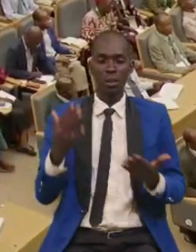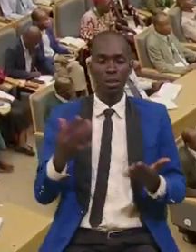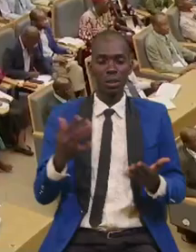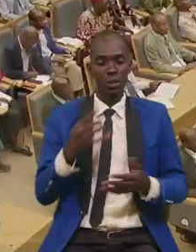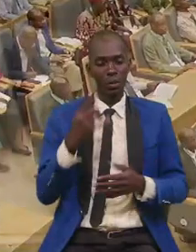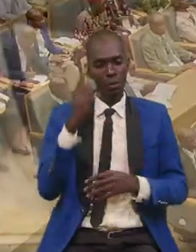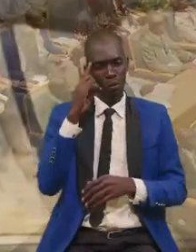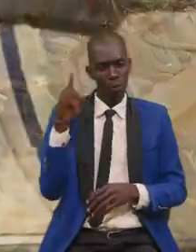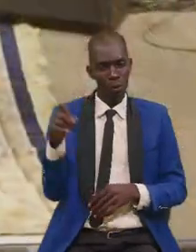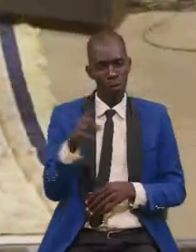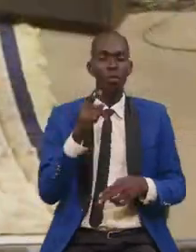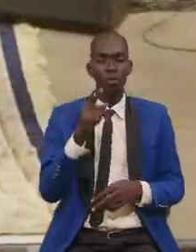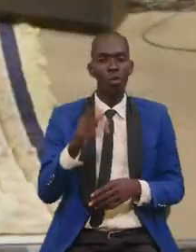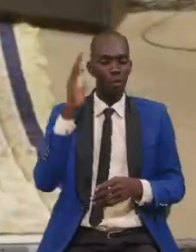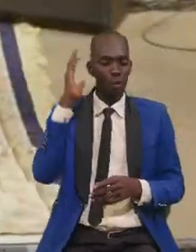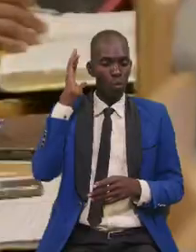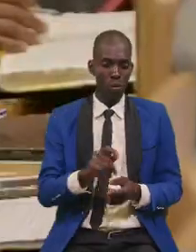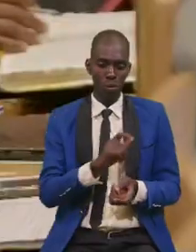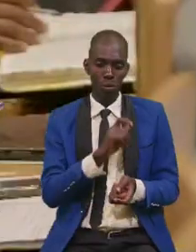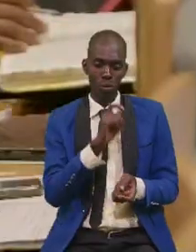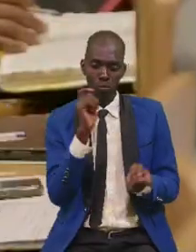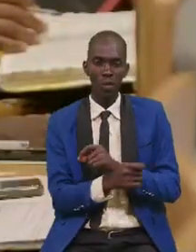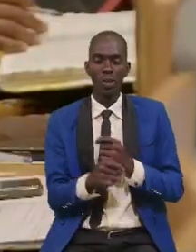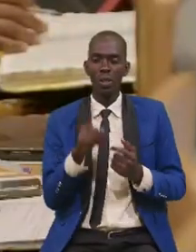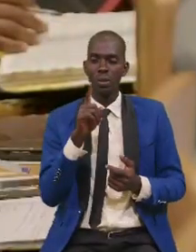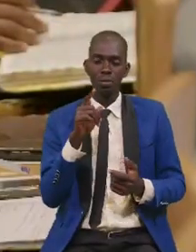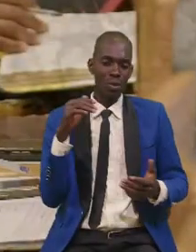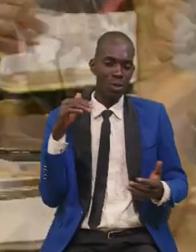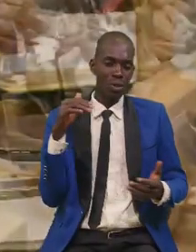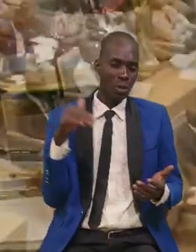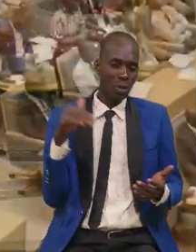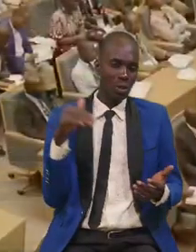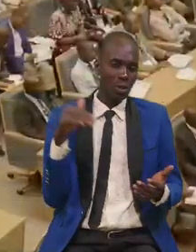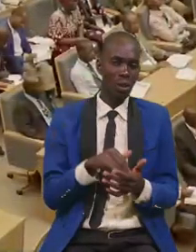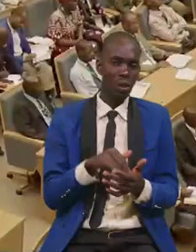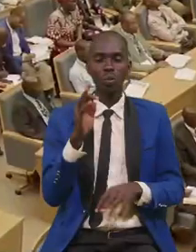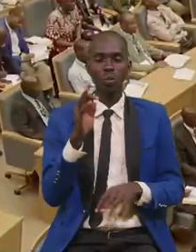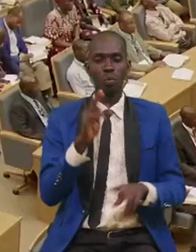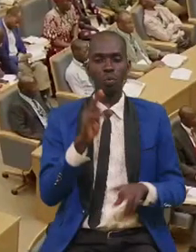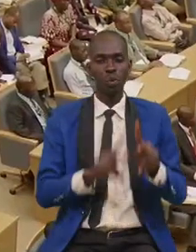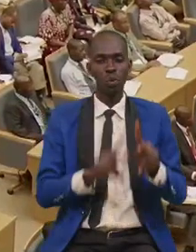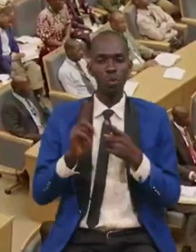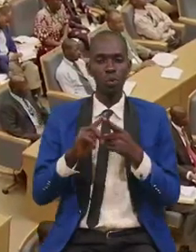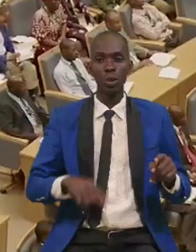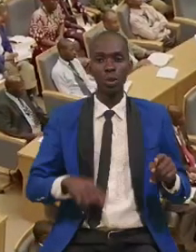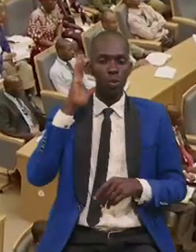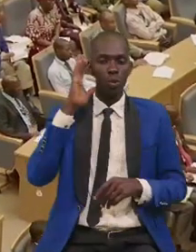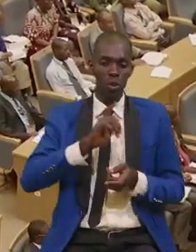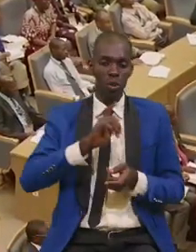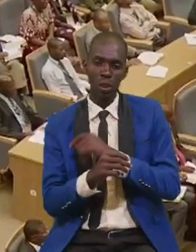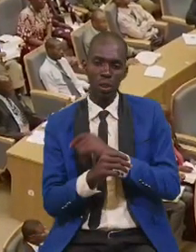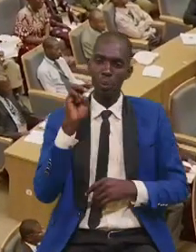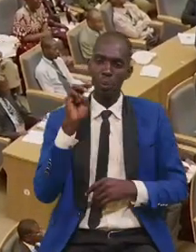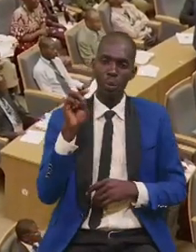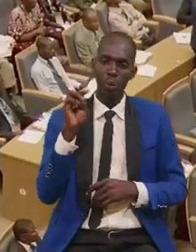turn thousands to the Lord. You will turn millions to the Lord. Your